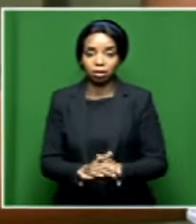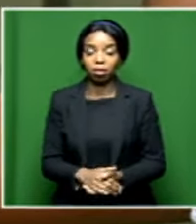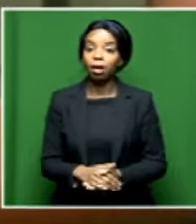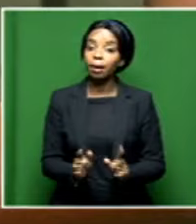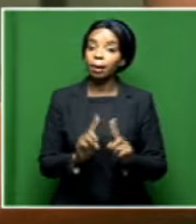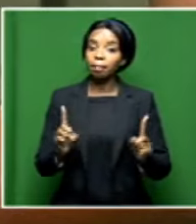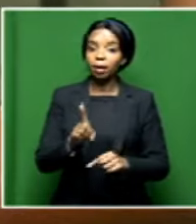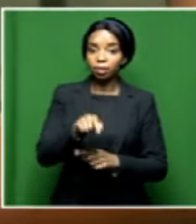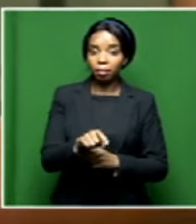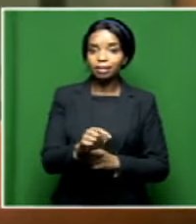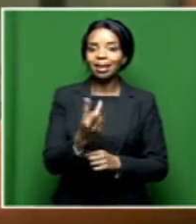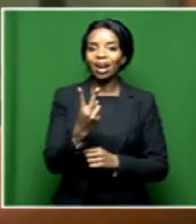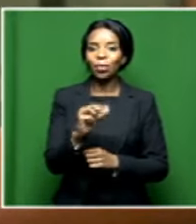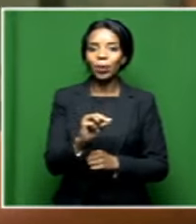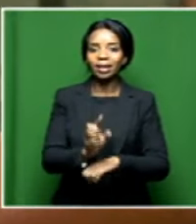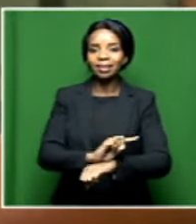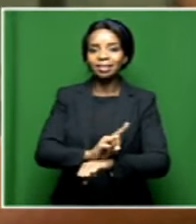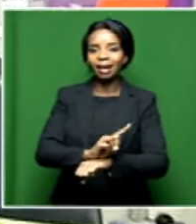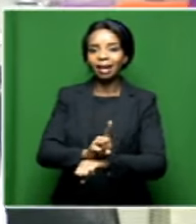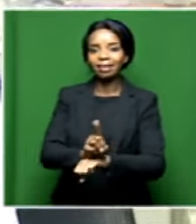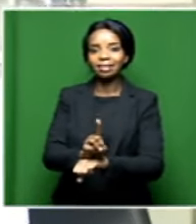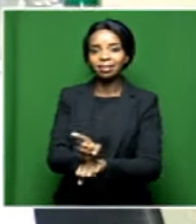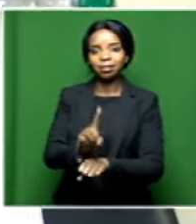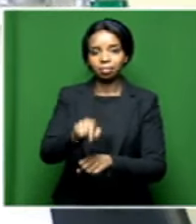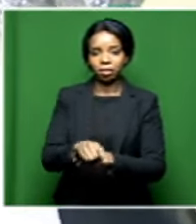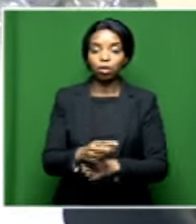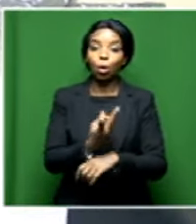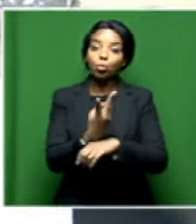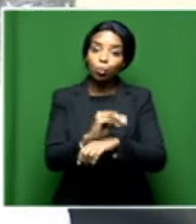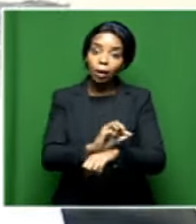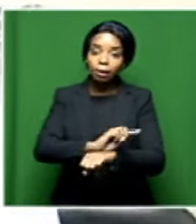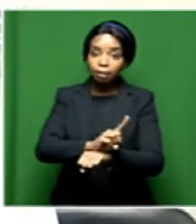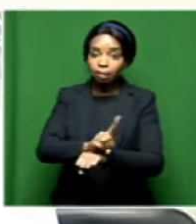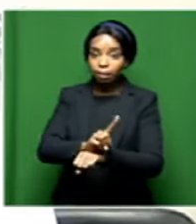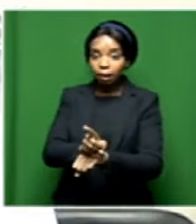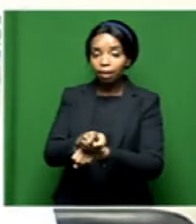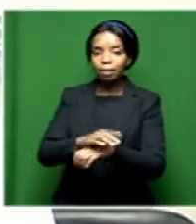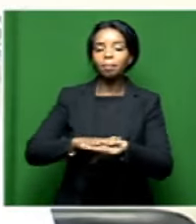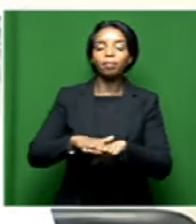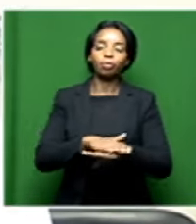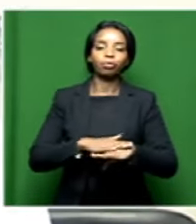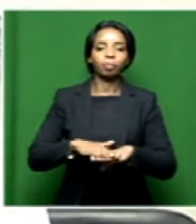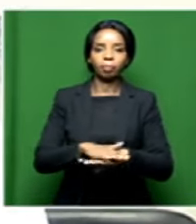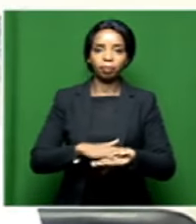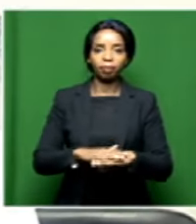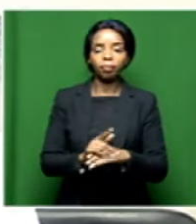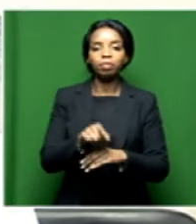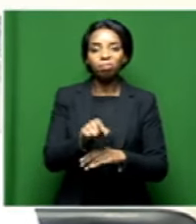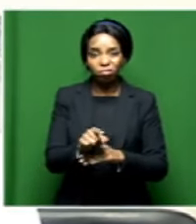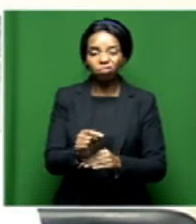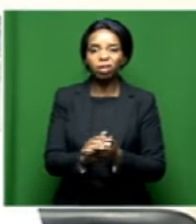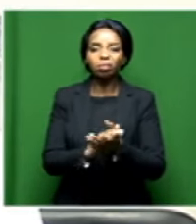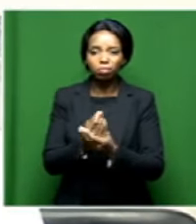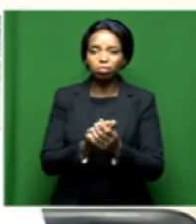at least 20 seconds. So 20 seconds is the minimum. Epidemiologist Puti Sekwati displays